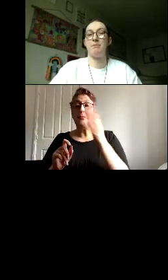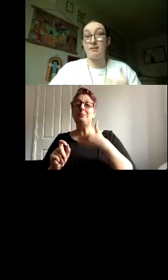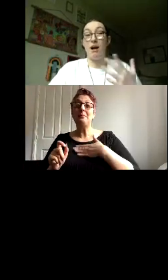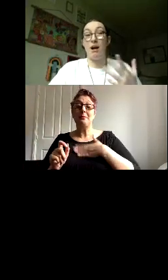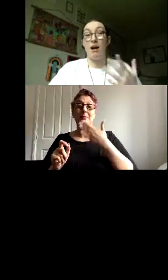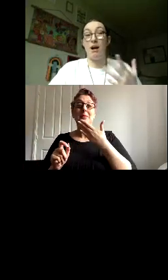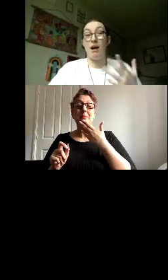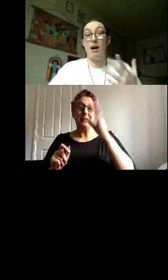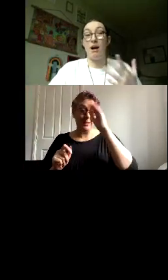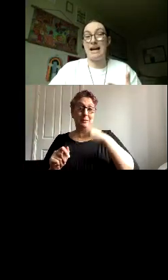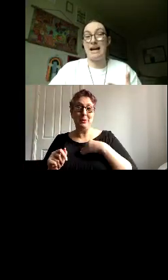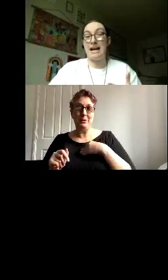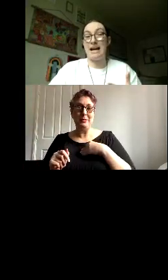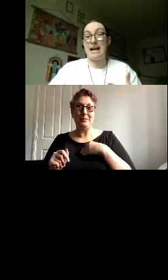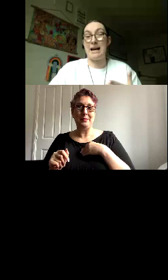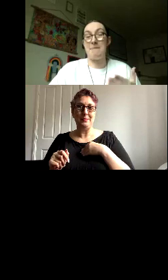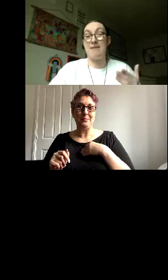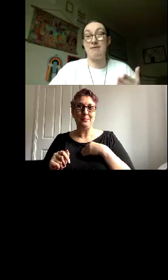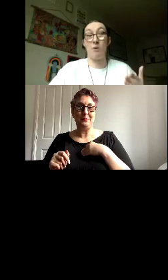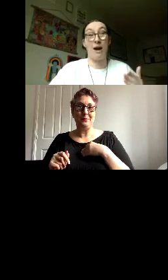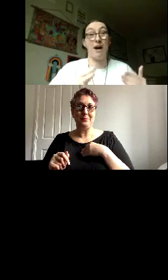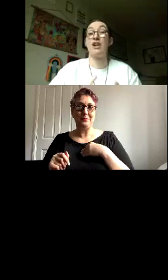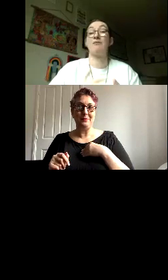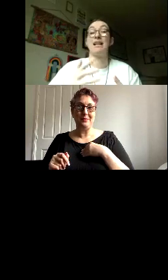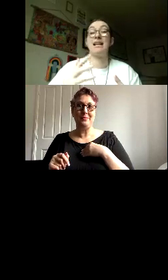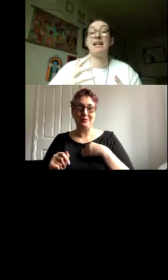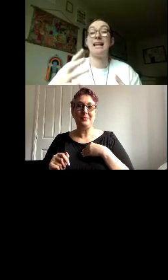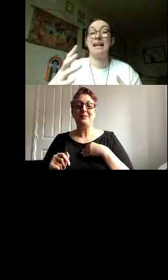So you guys answered in the way that I would